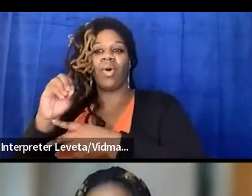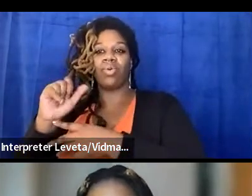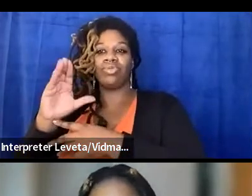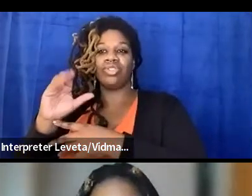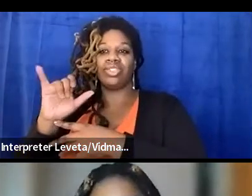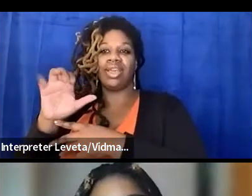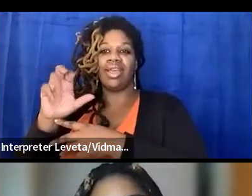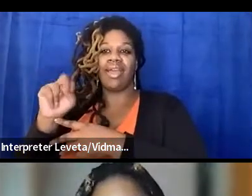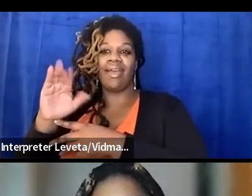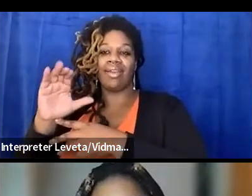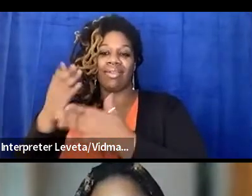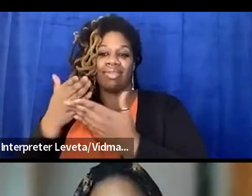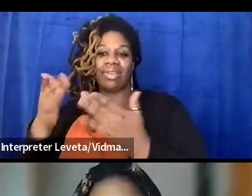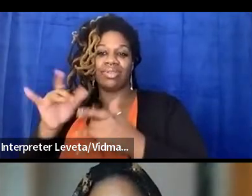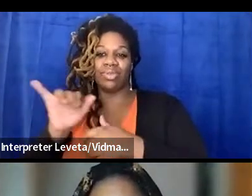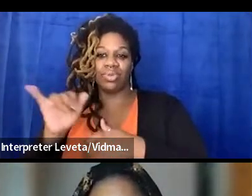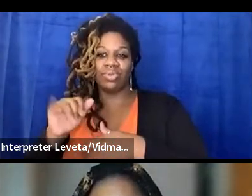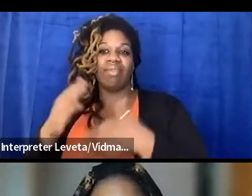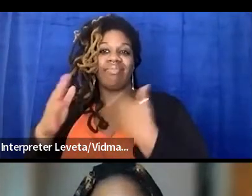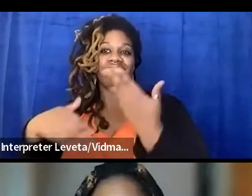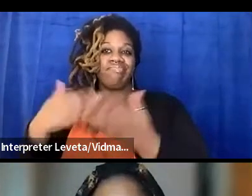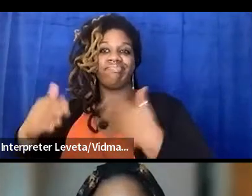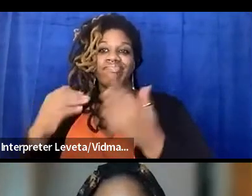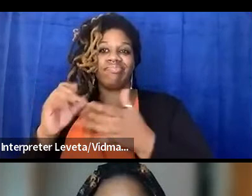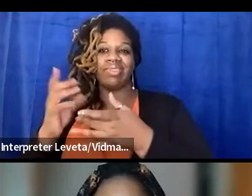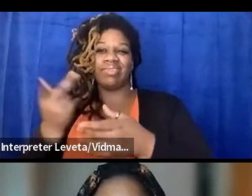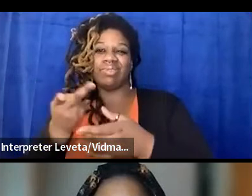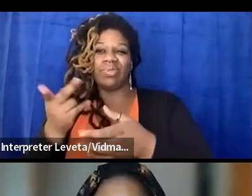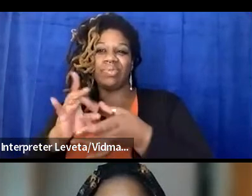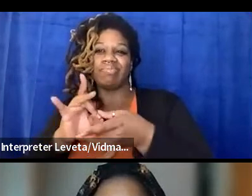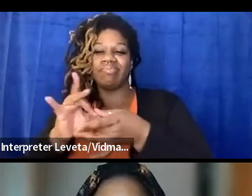things. So that's basically how I fell into my career.